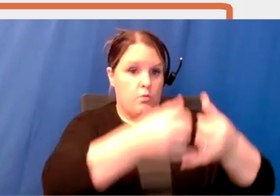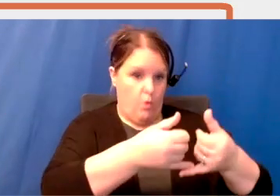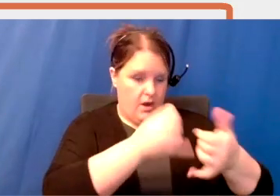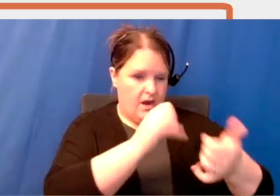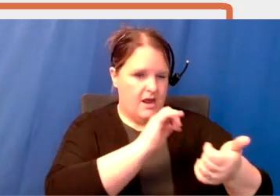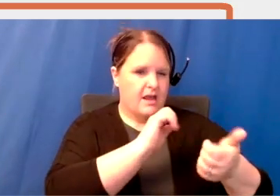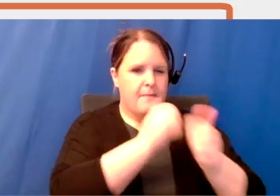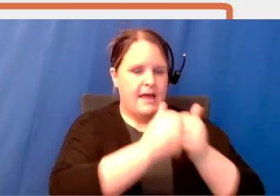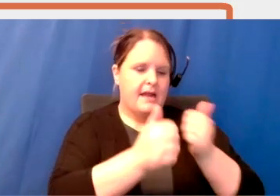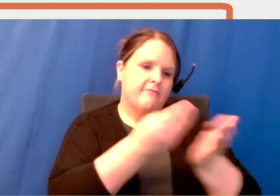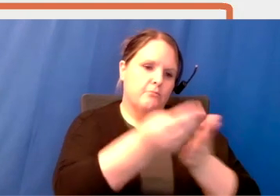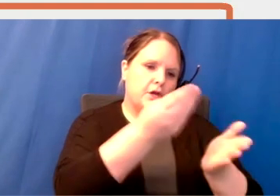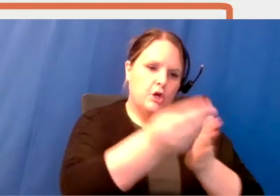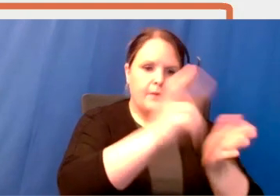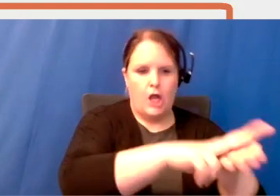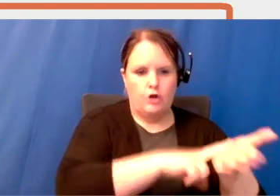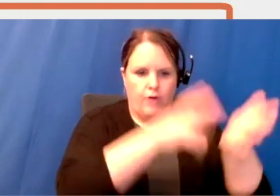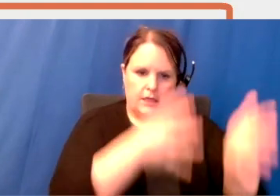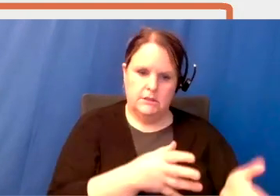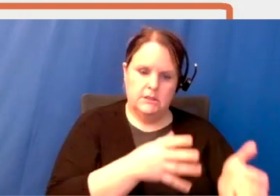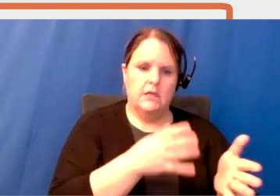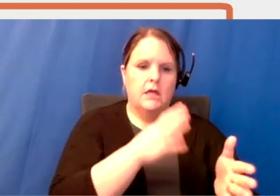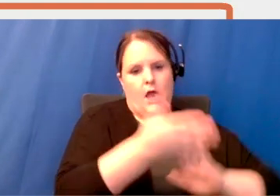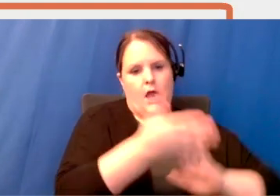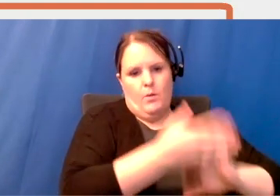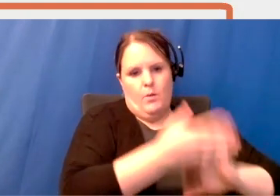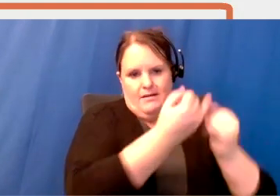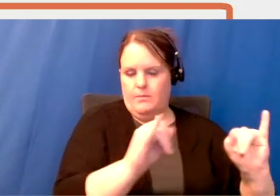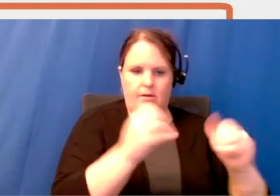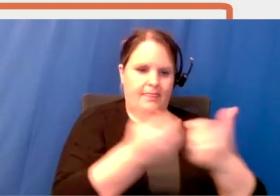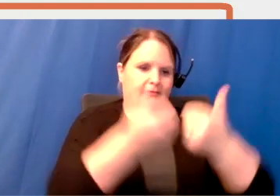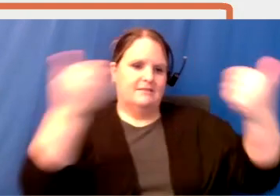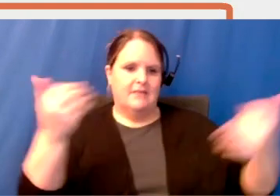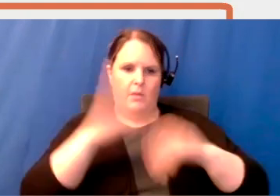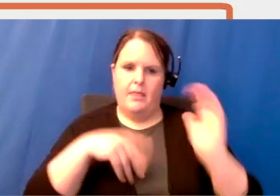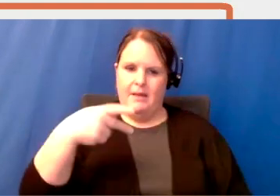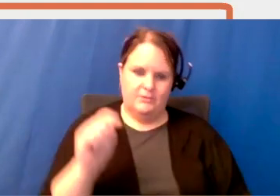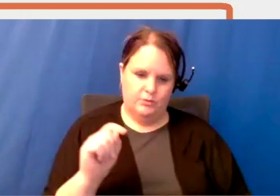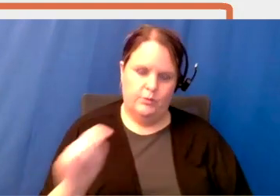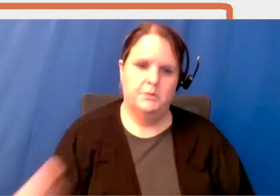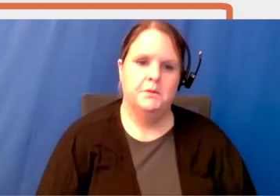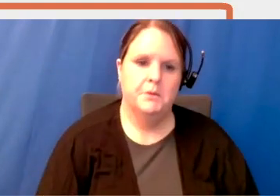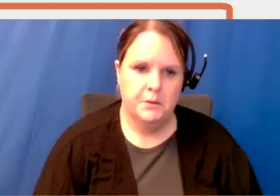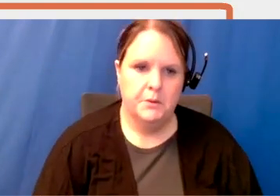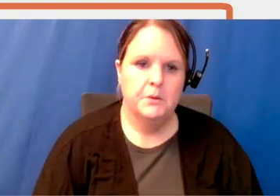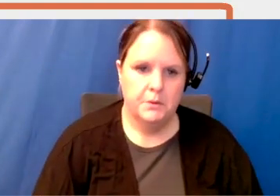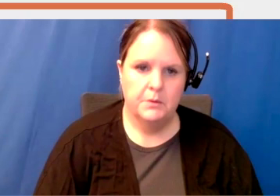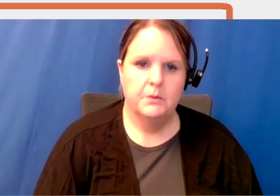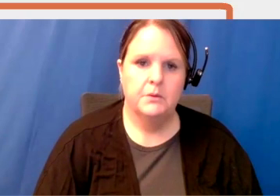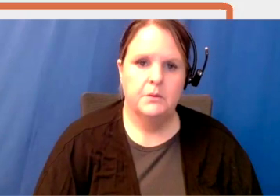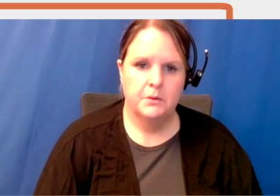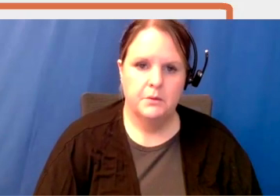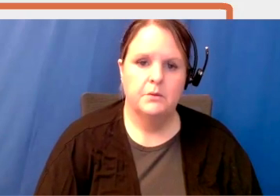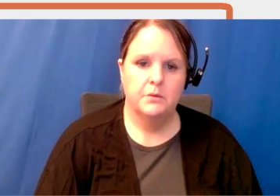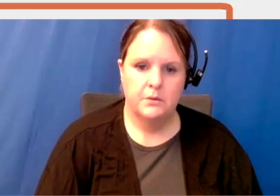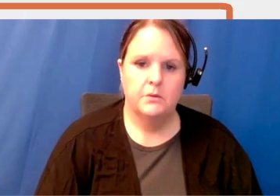procurement contract, right? They operate independently of the pass-through entity. And the trade or business that they're